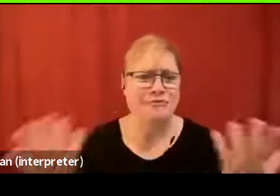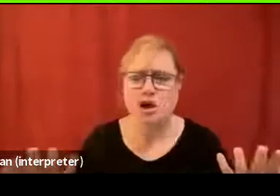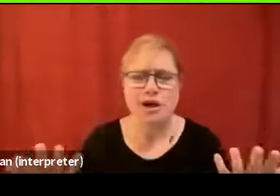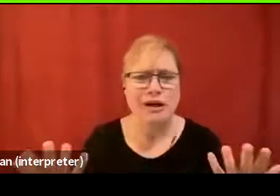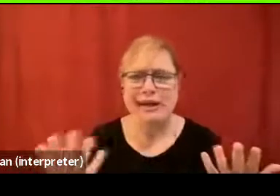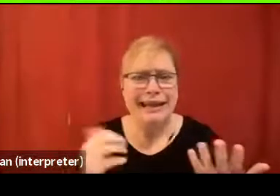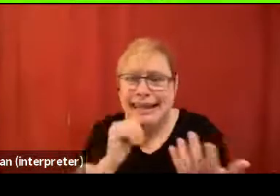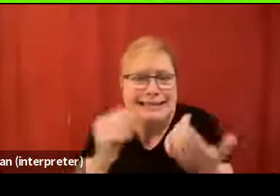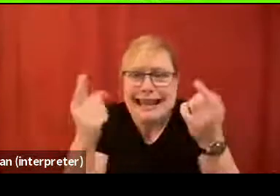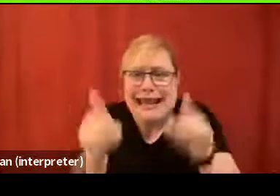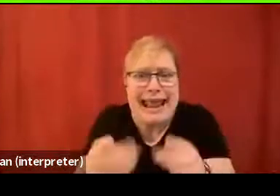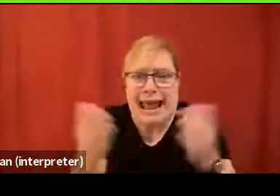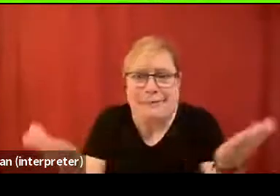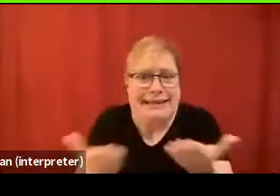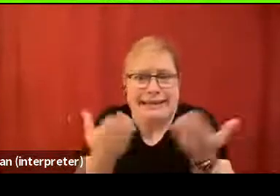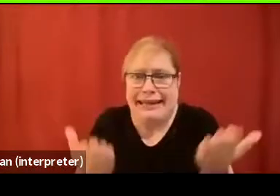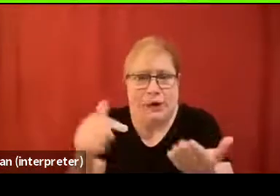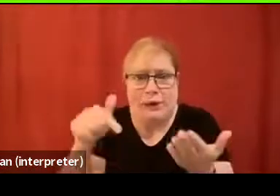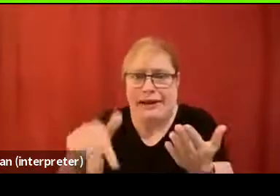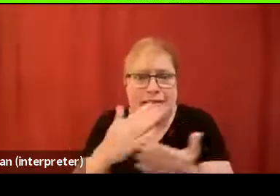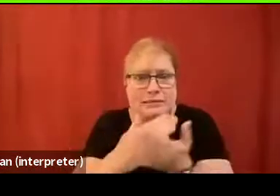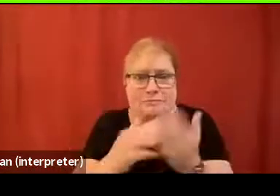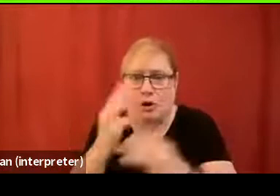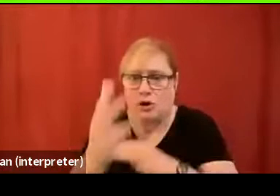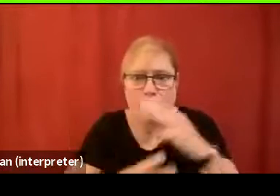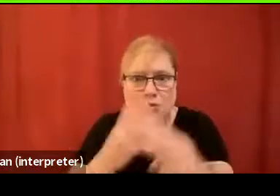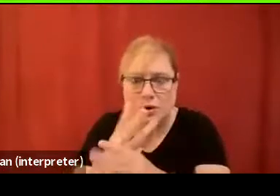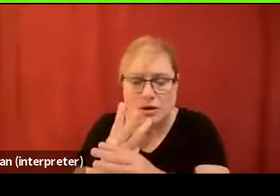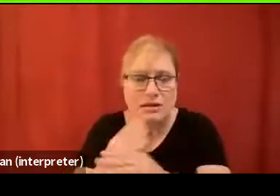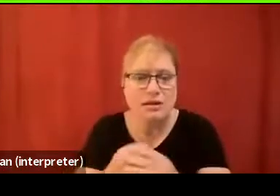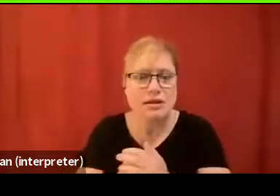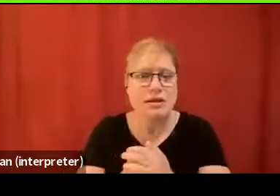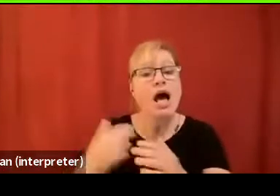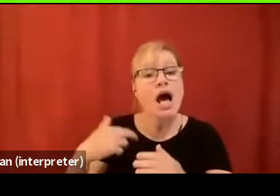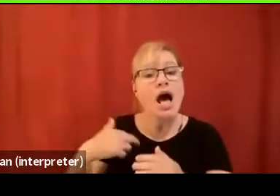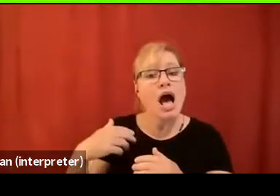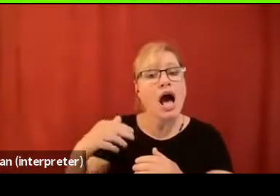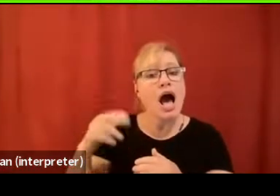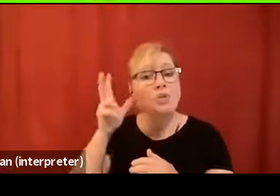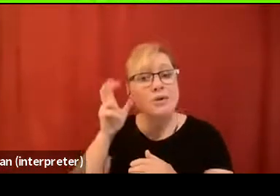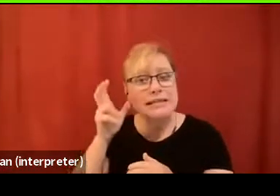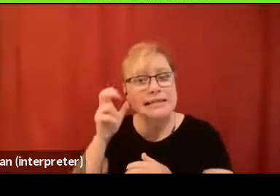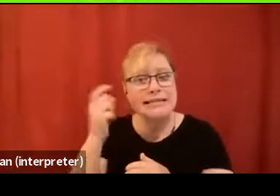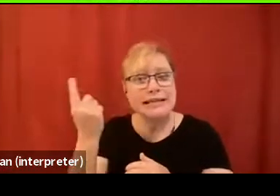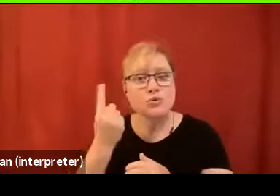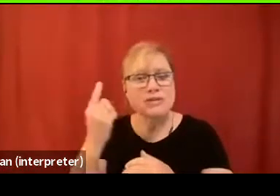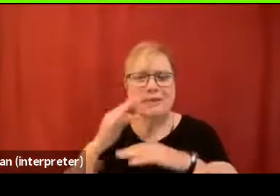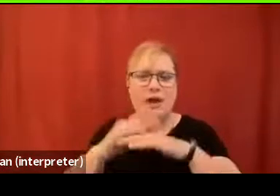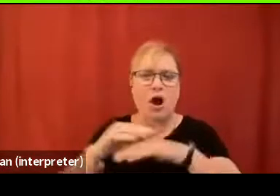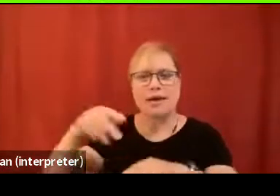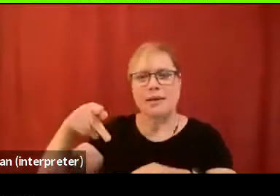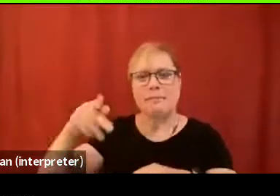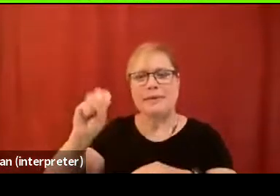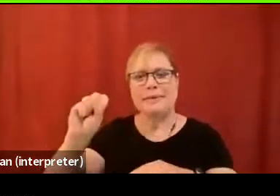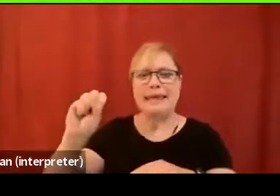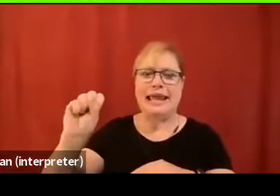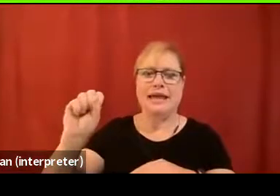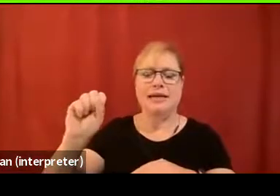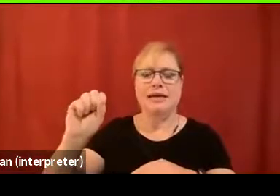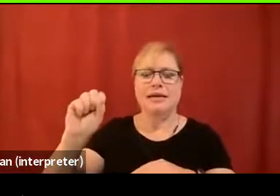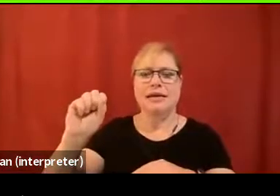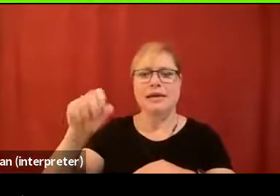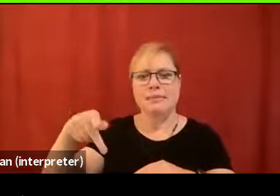happening here. It's not going to work. And even, I was listening to something, I think on a PBS Frontlines edition or something like